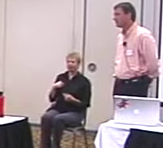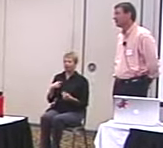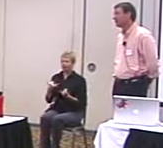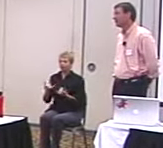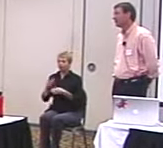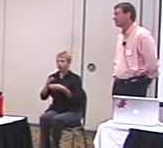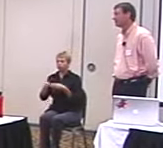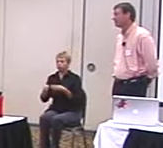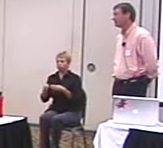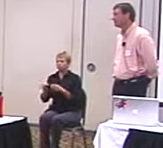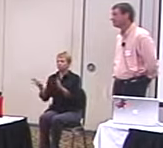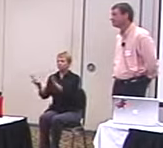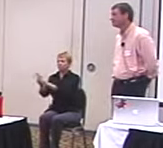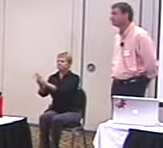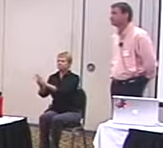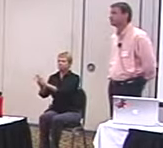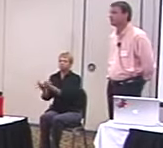is she's getting an F.